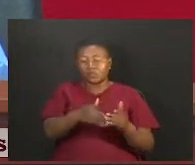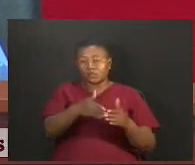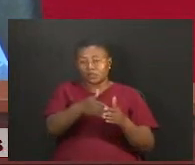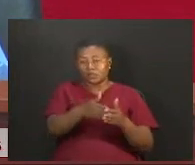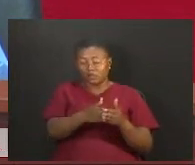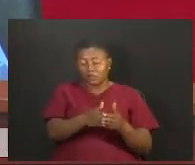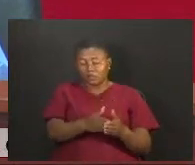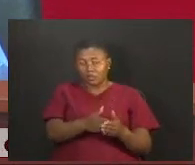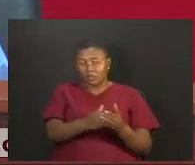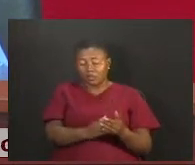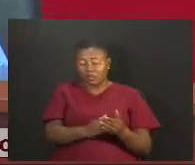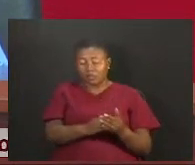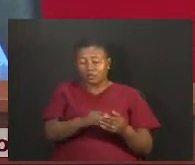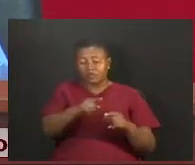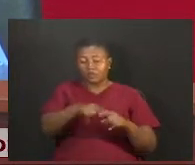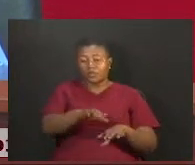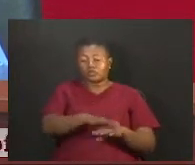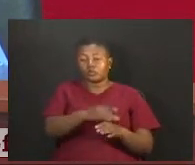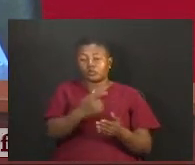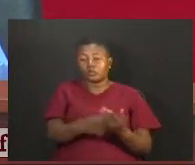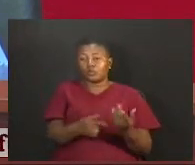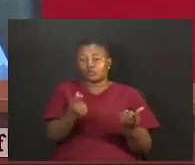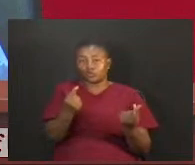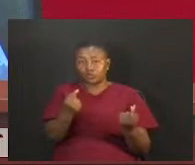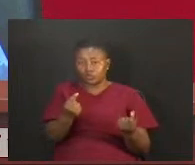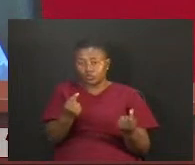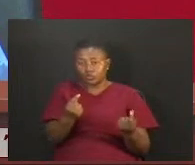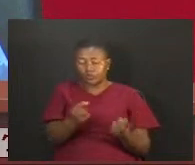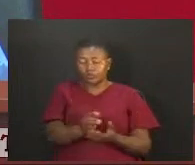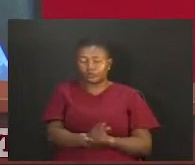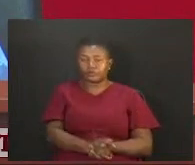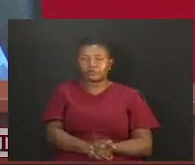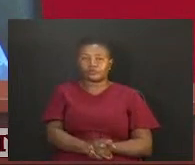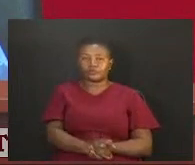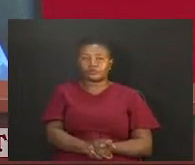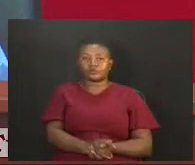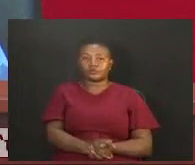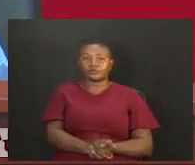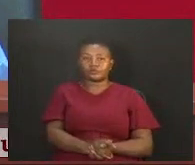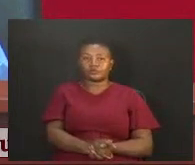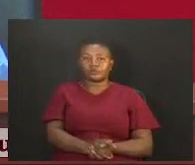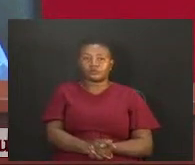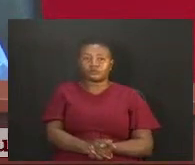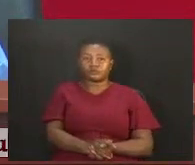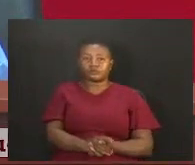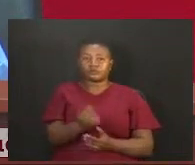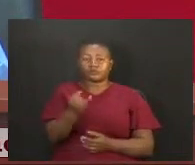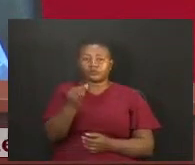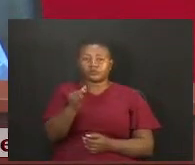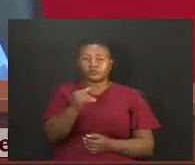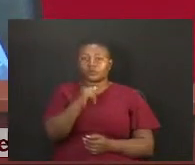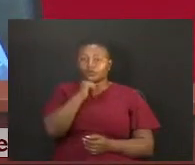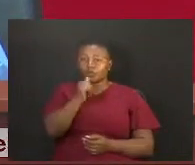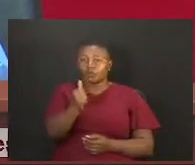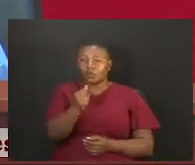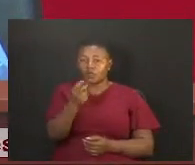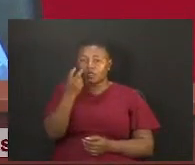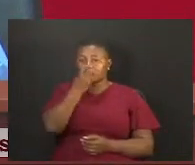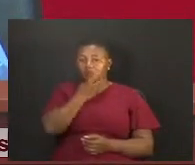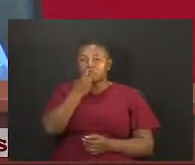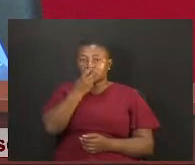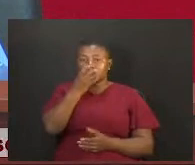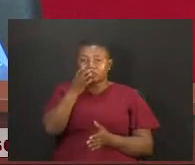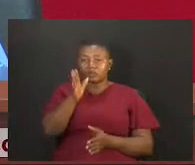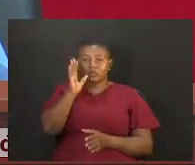as to what to do during the course of that. If not, the Speaker will have a hell of trouble managing